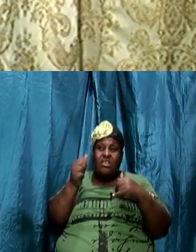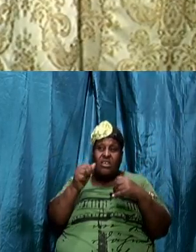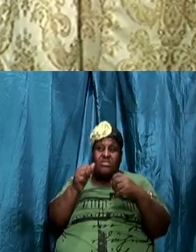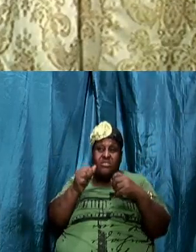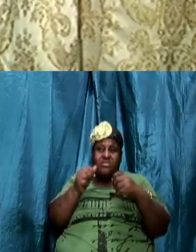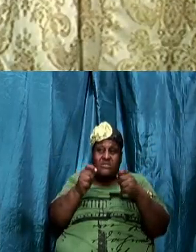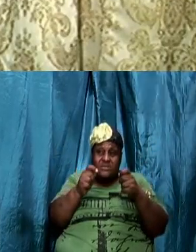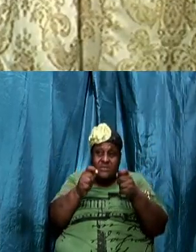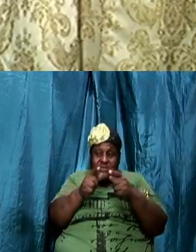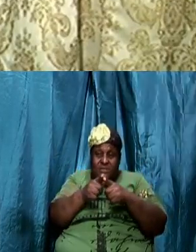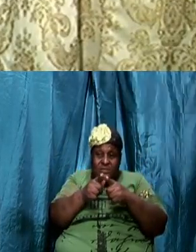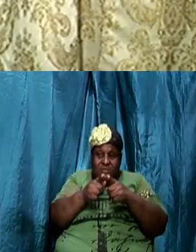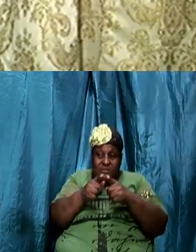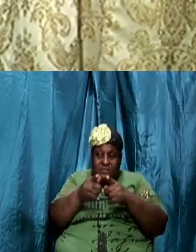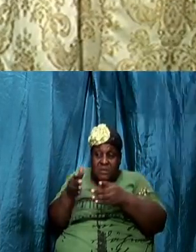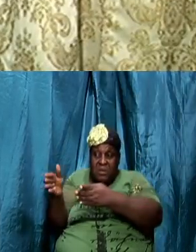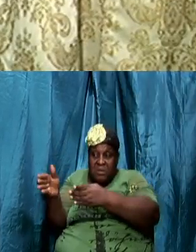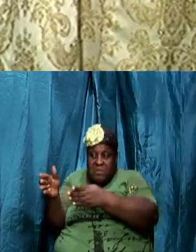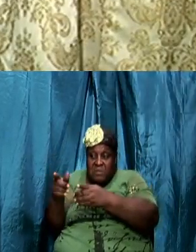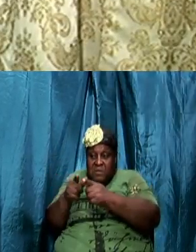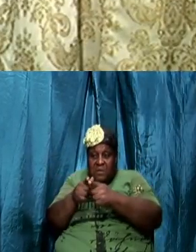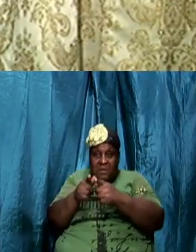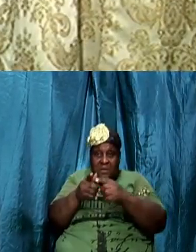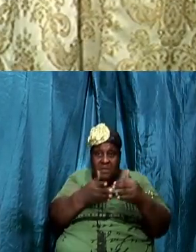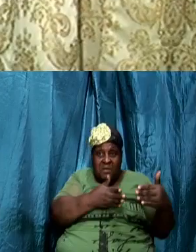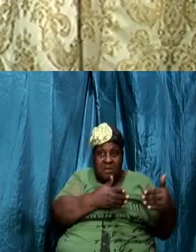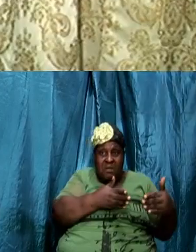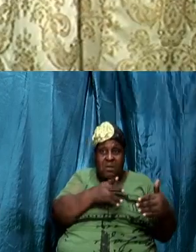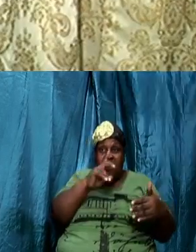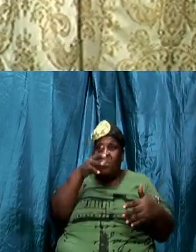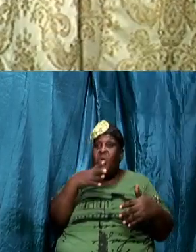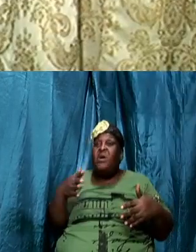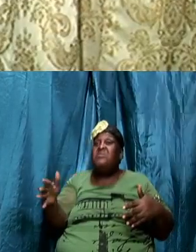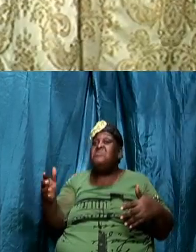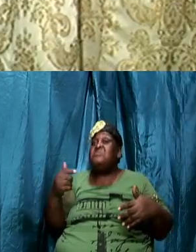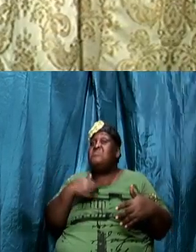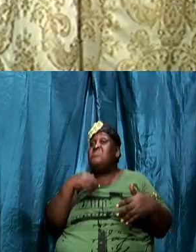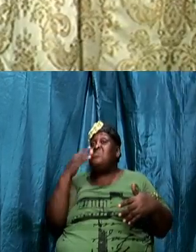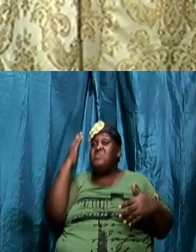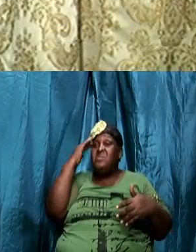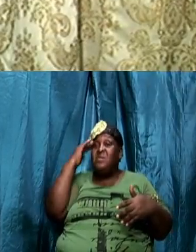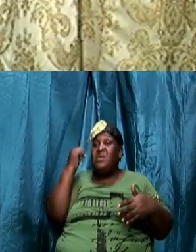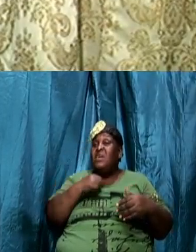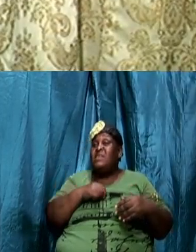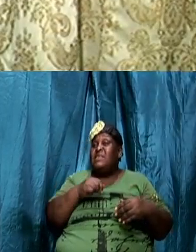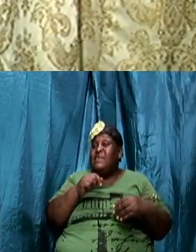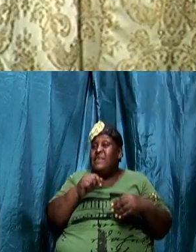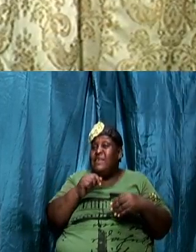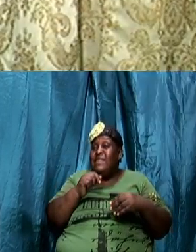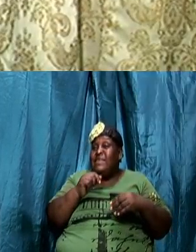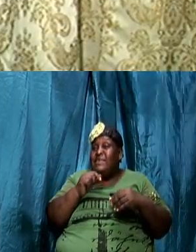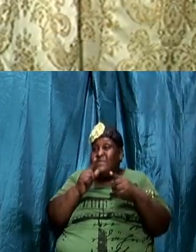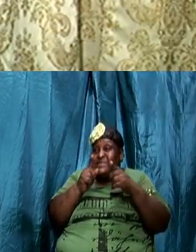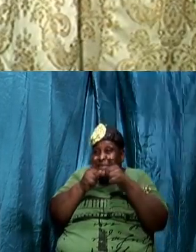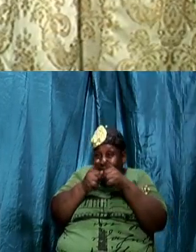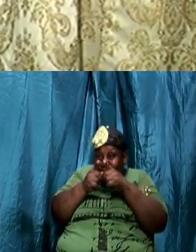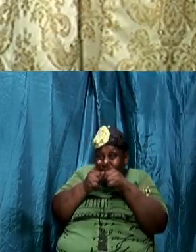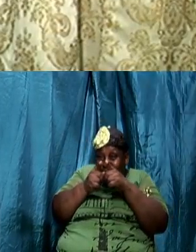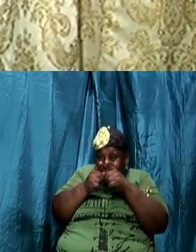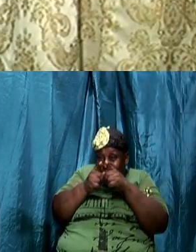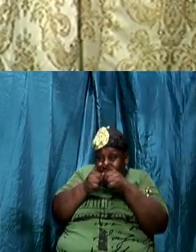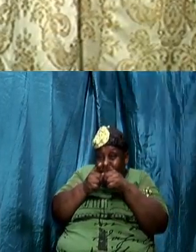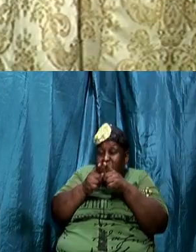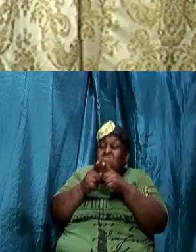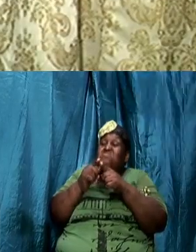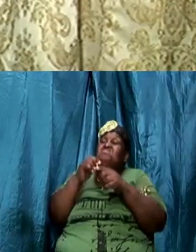here and little there and think, we'll go, boy, I don't know, but one thing, you know, if I just go in by the skin of my teeth, I'm going to go, oh, no, so I'm going, you know, if I